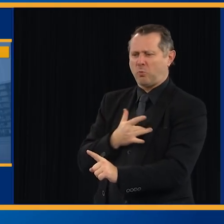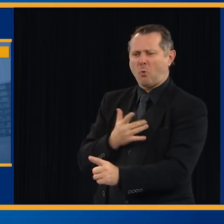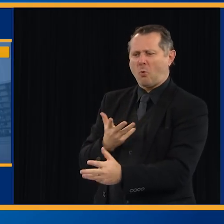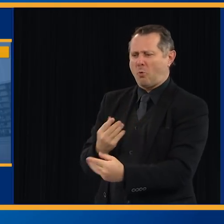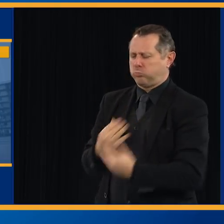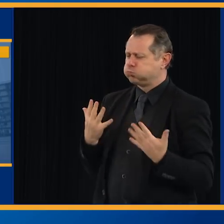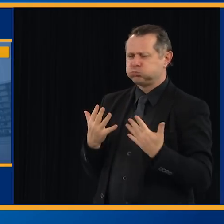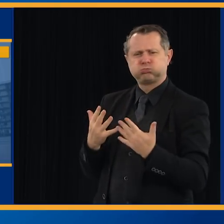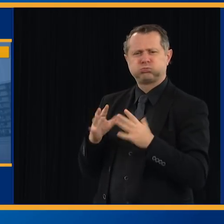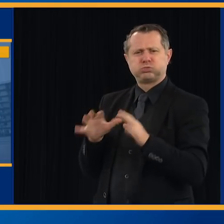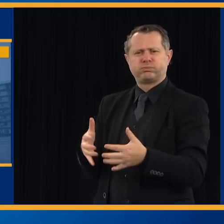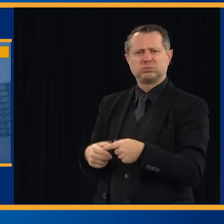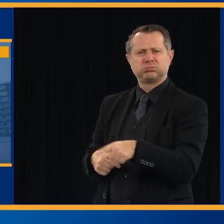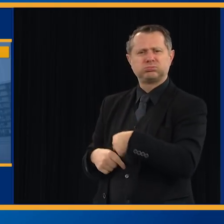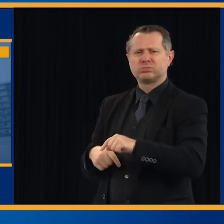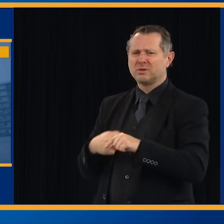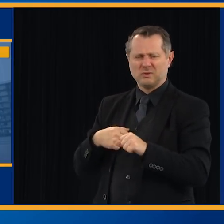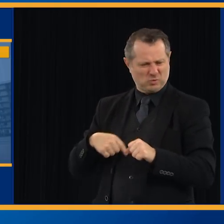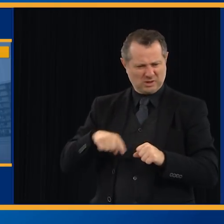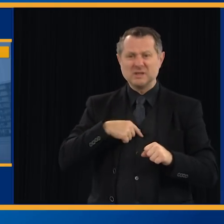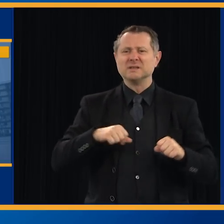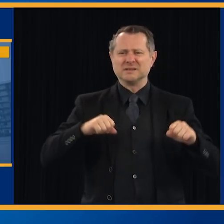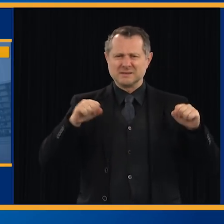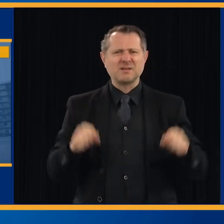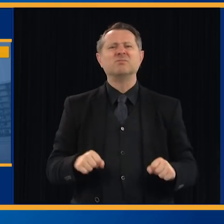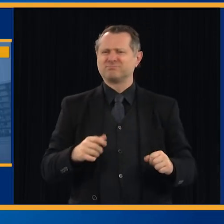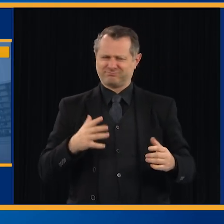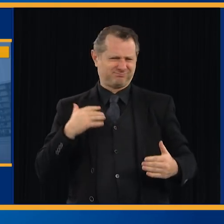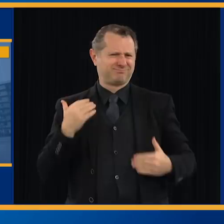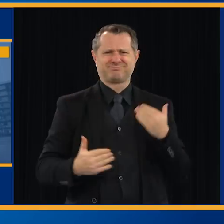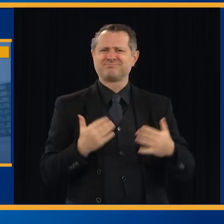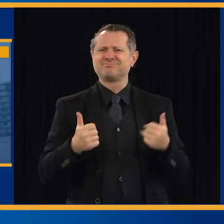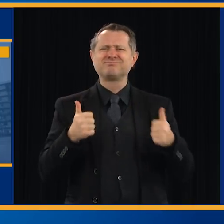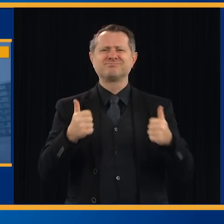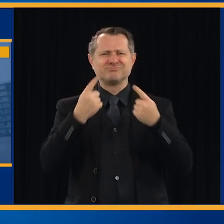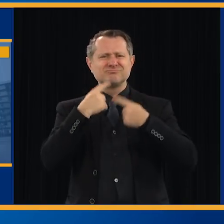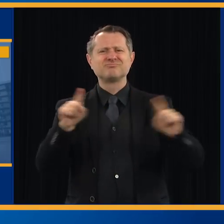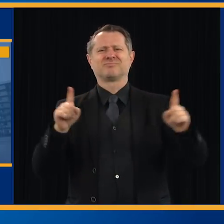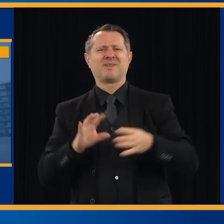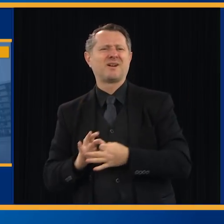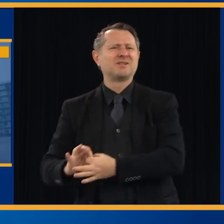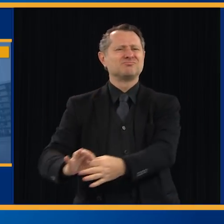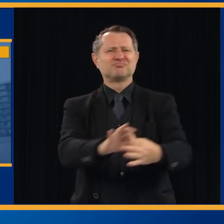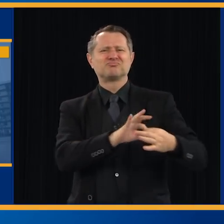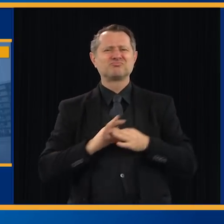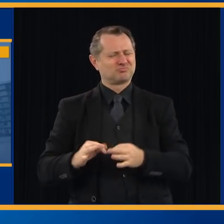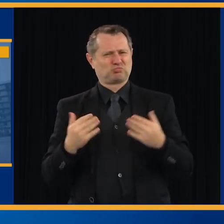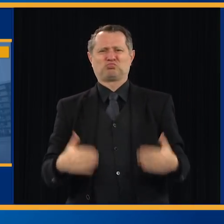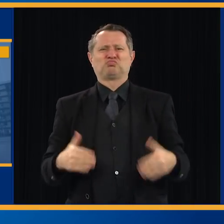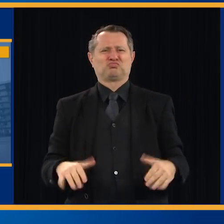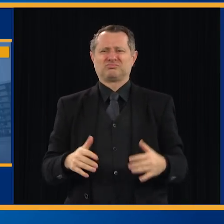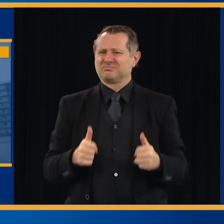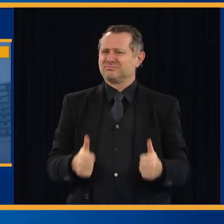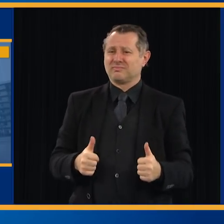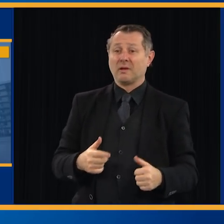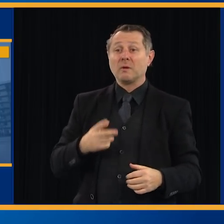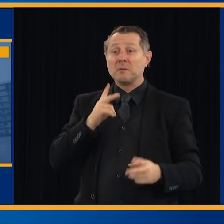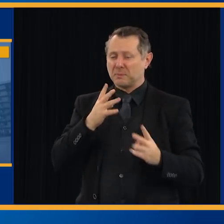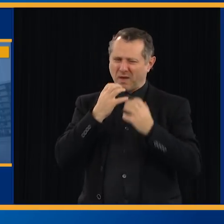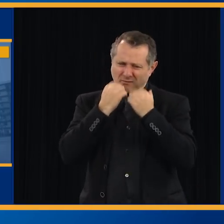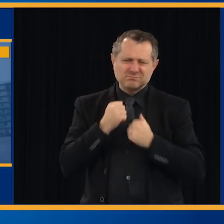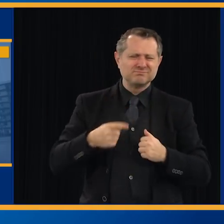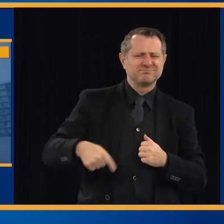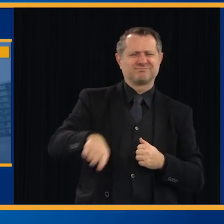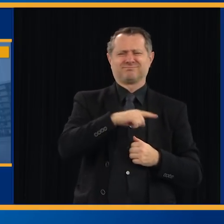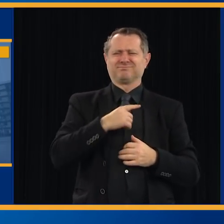confidence that we're not in it alone. And humanity and the love of the American people was